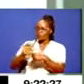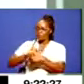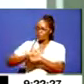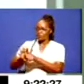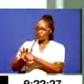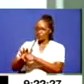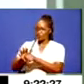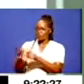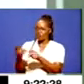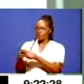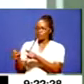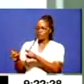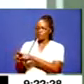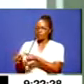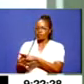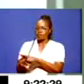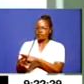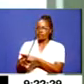but even